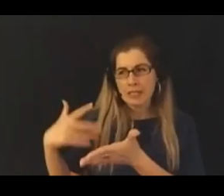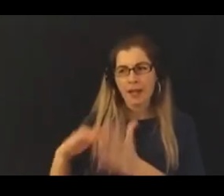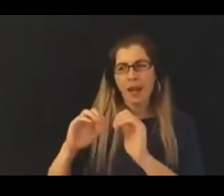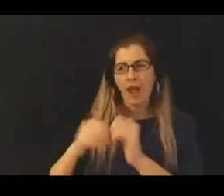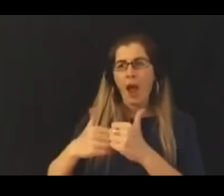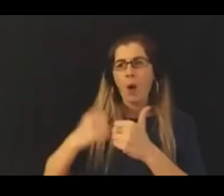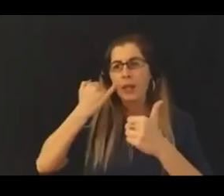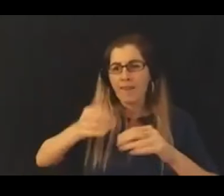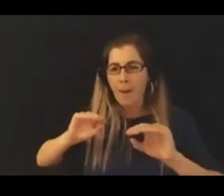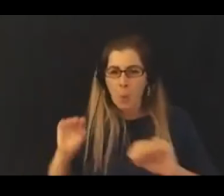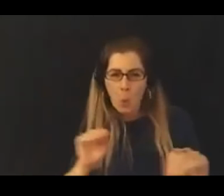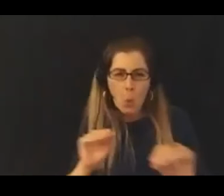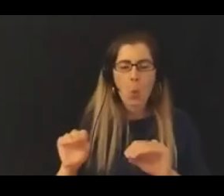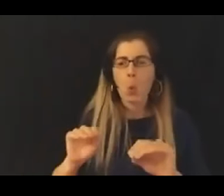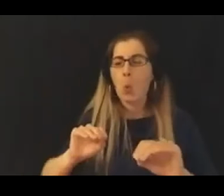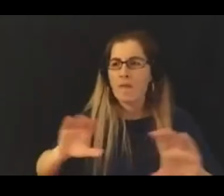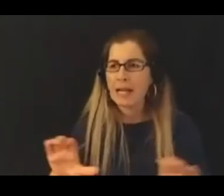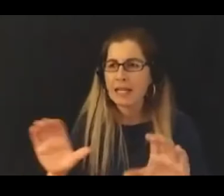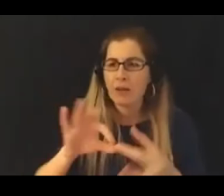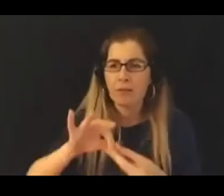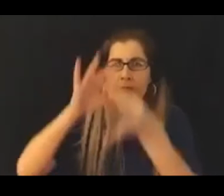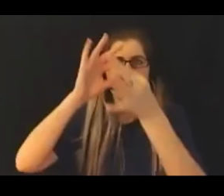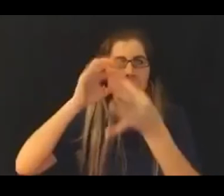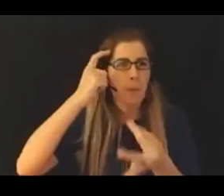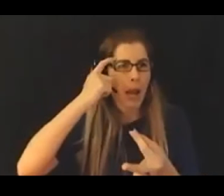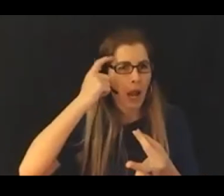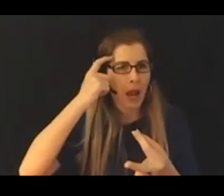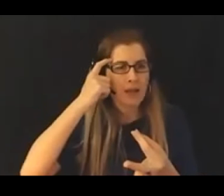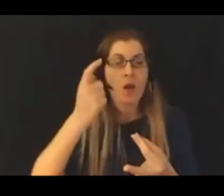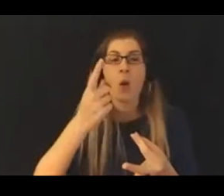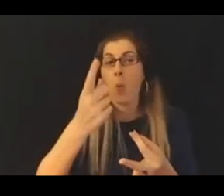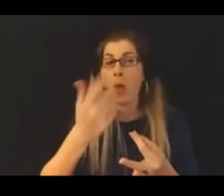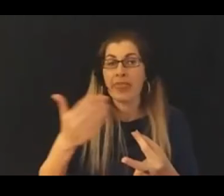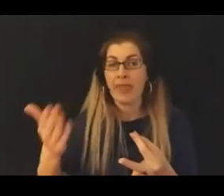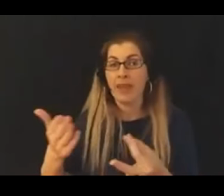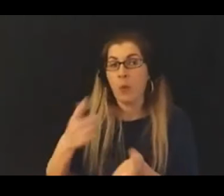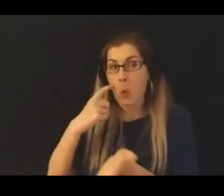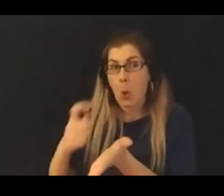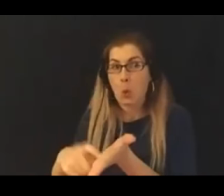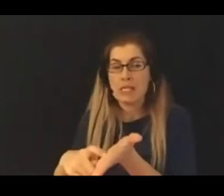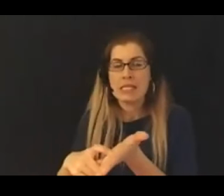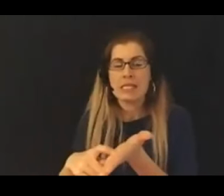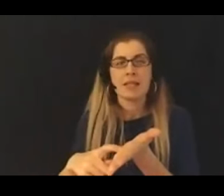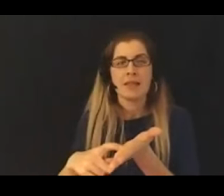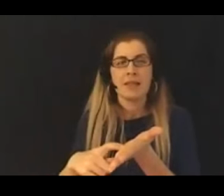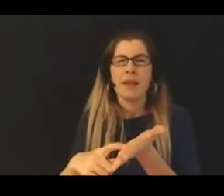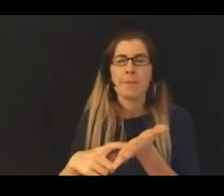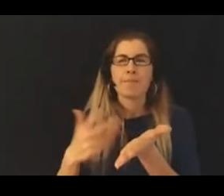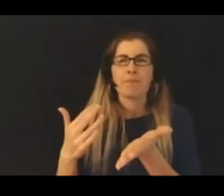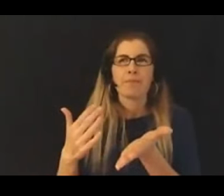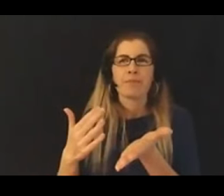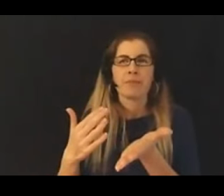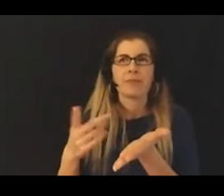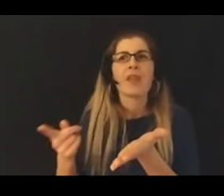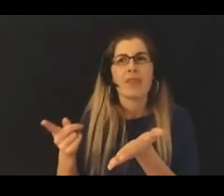brain. And so one of the things that keeps coming up time and time again is this idea, and this idea